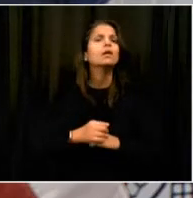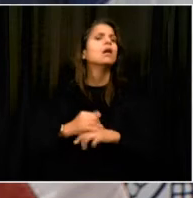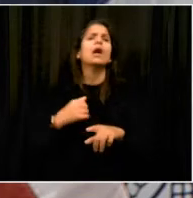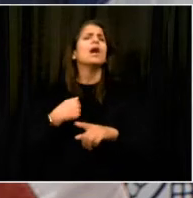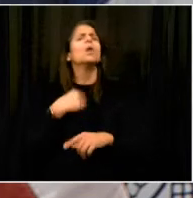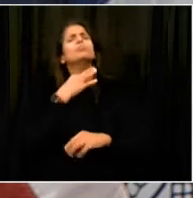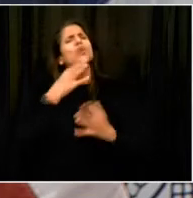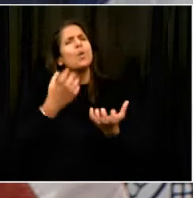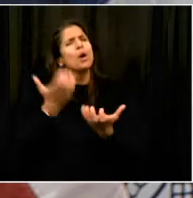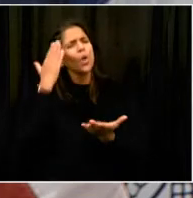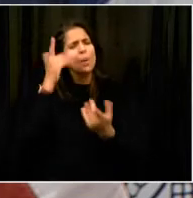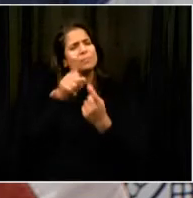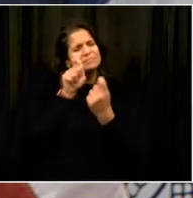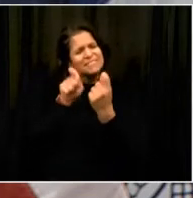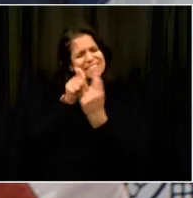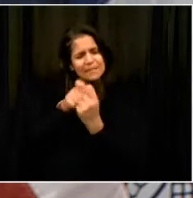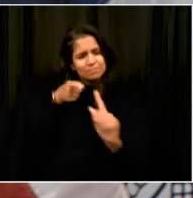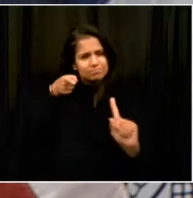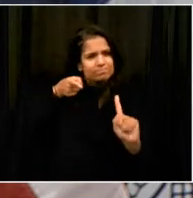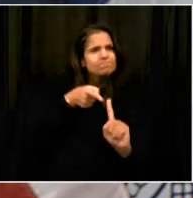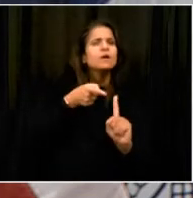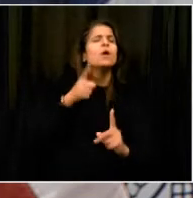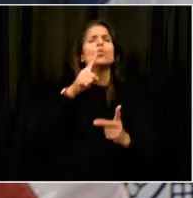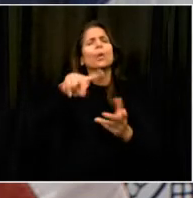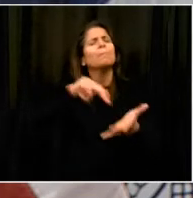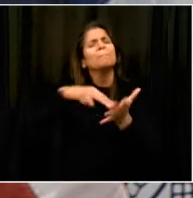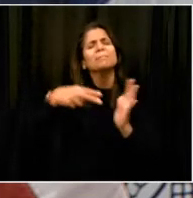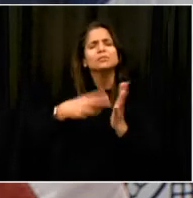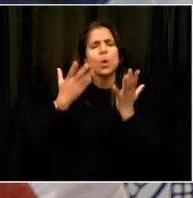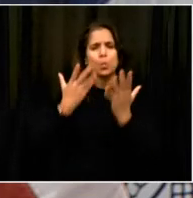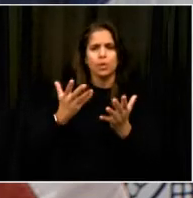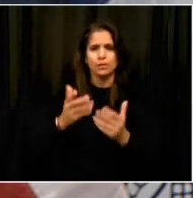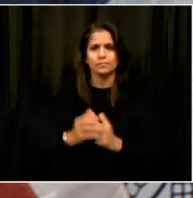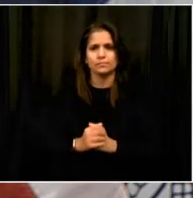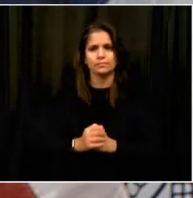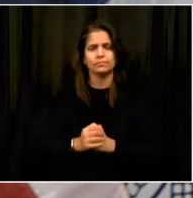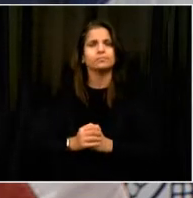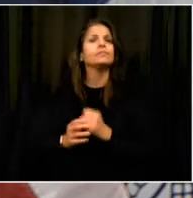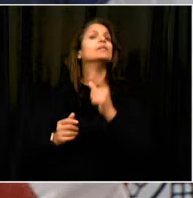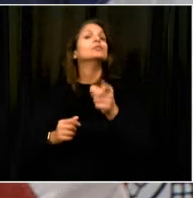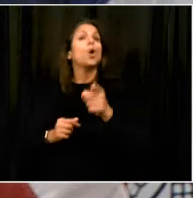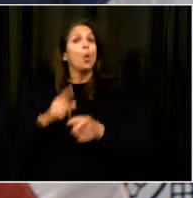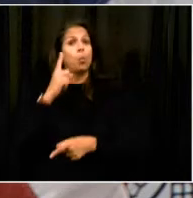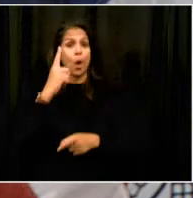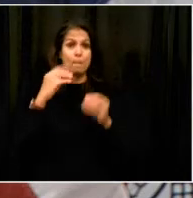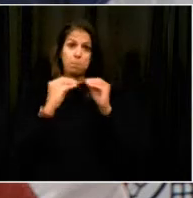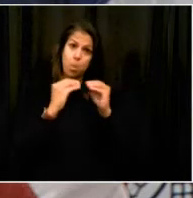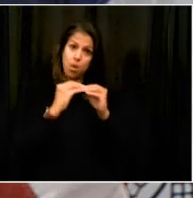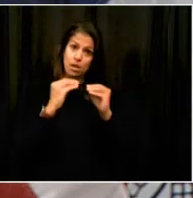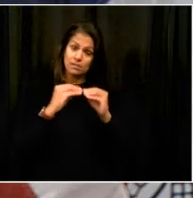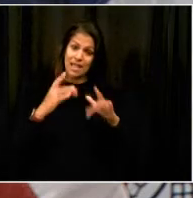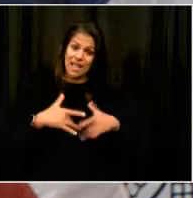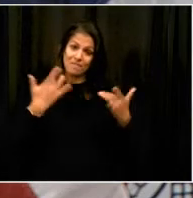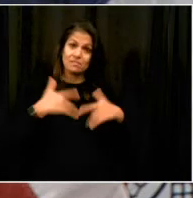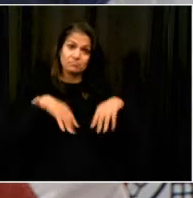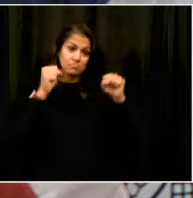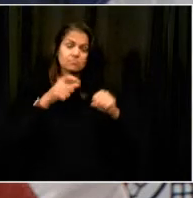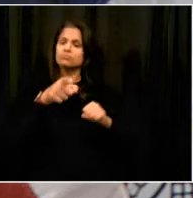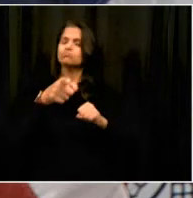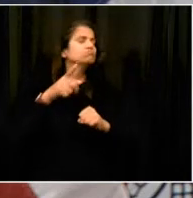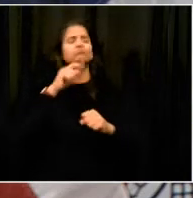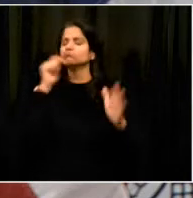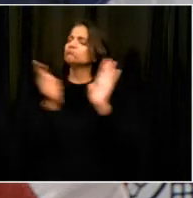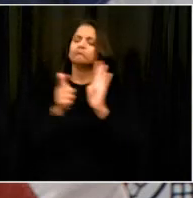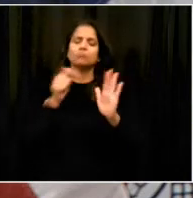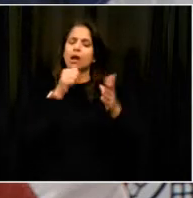you? Jake, this most recent situation is still under investigation. So what we need to know in every case was, were the state rules